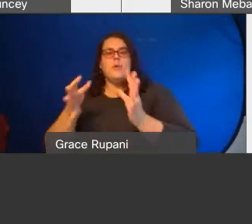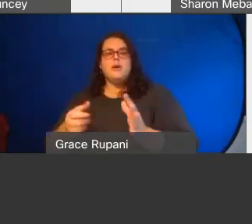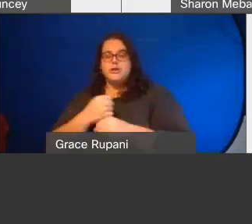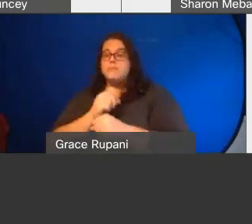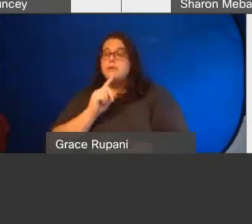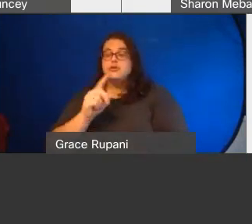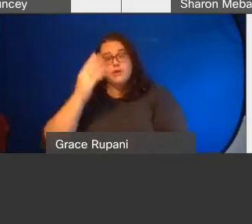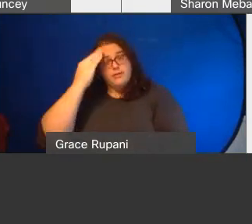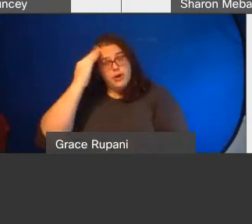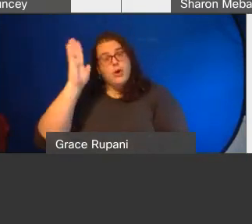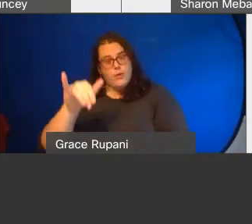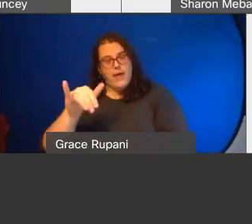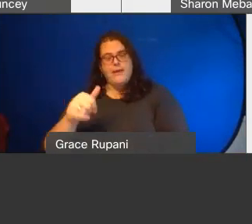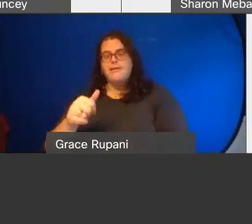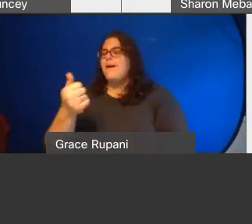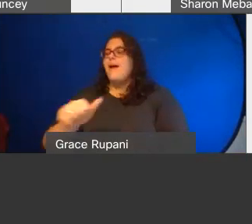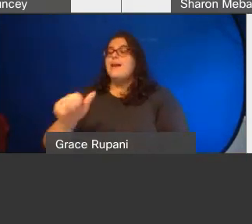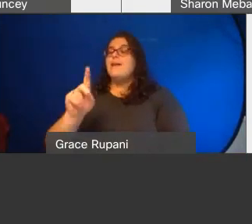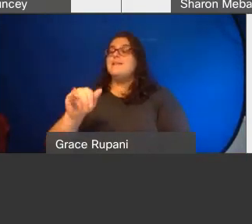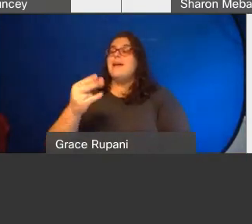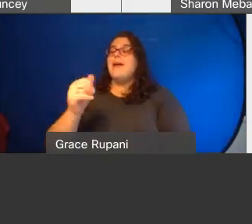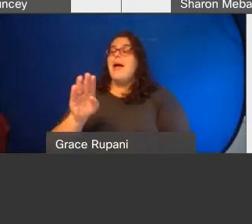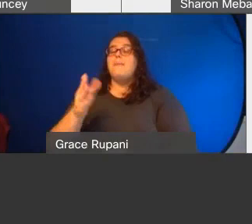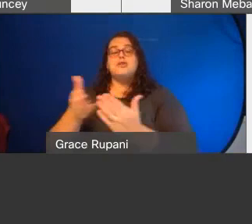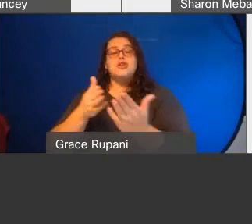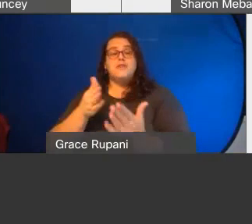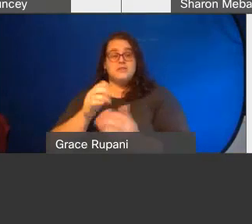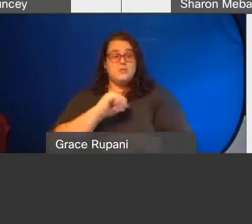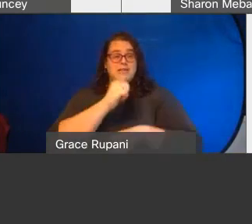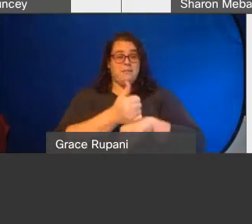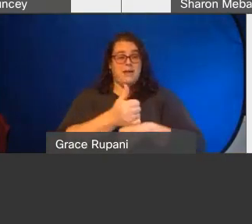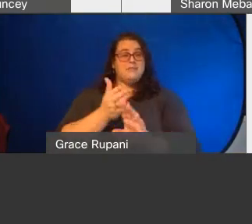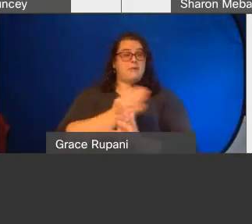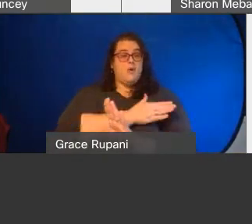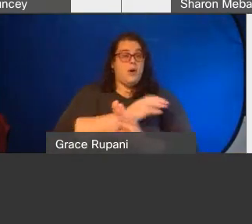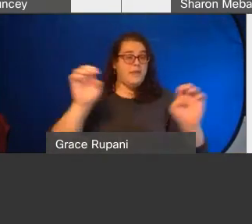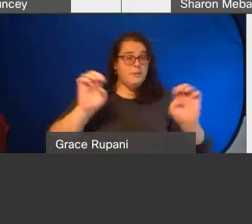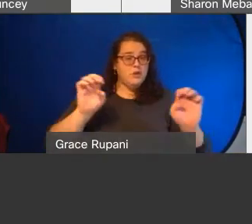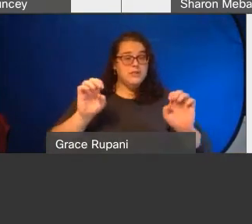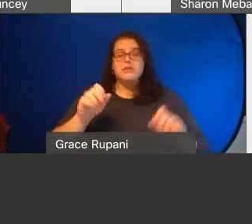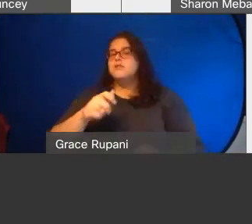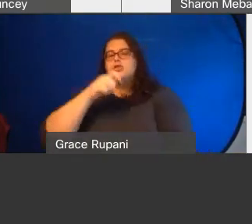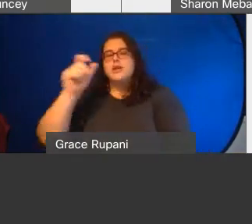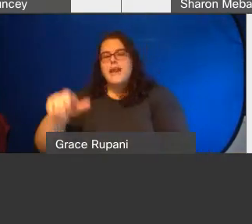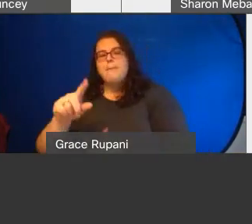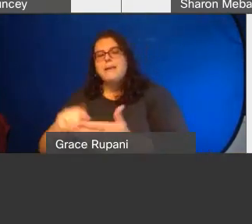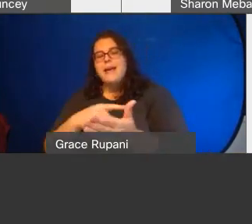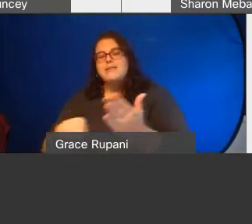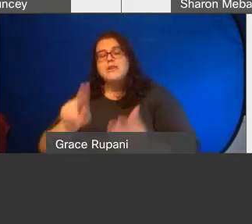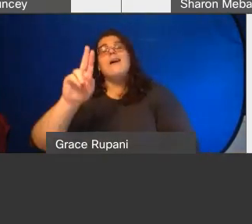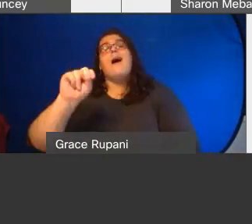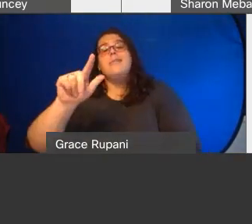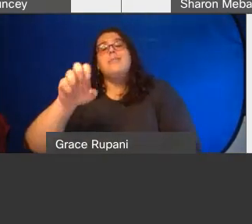service that was in place should be canceled unless, of course, the person has opted to